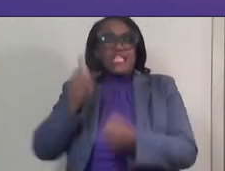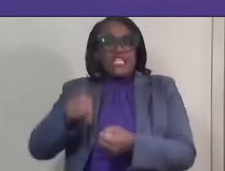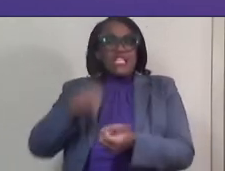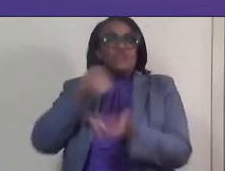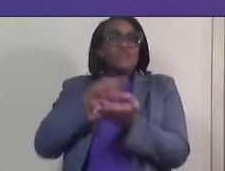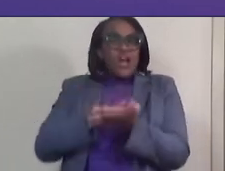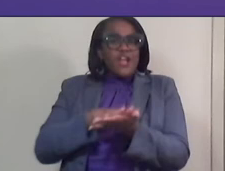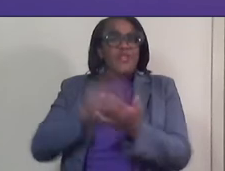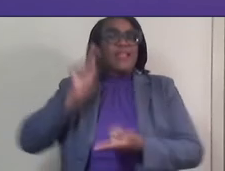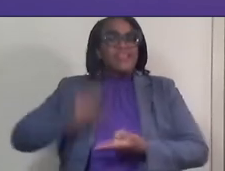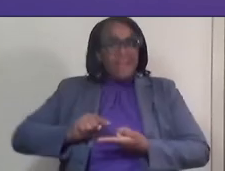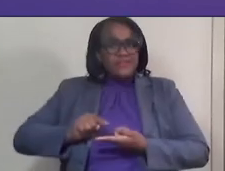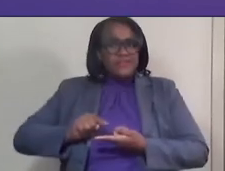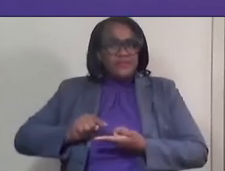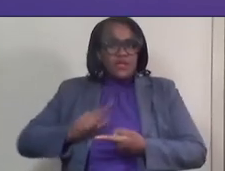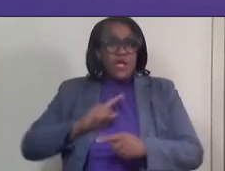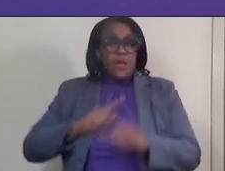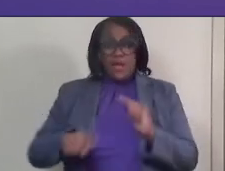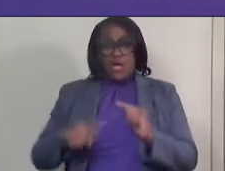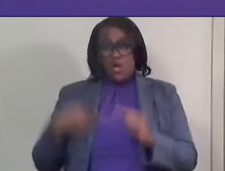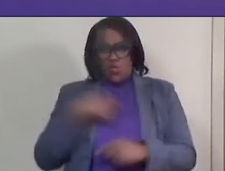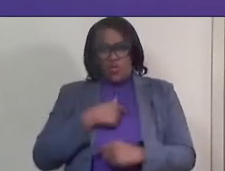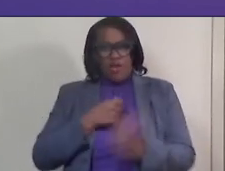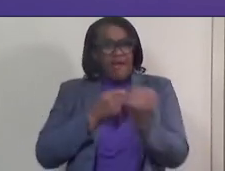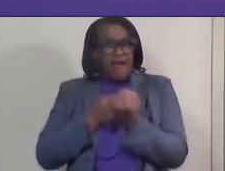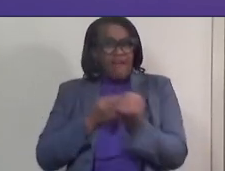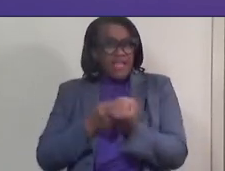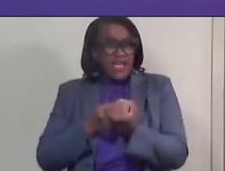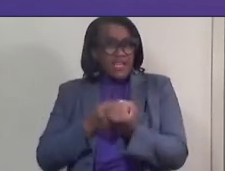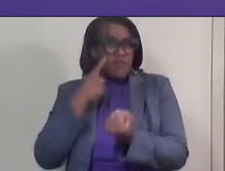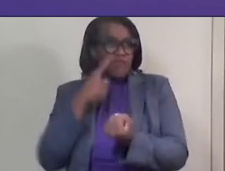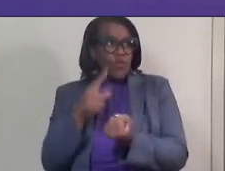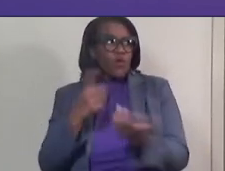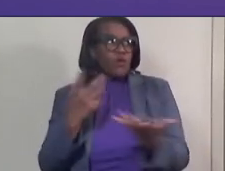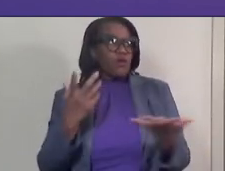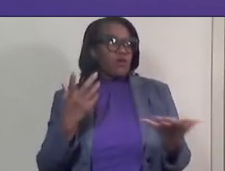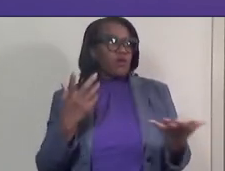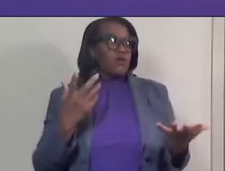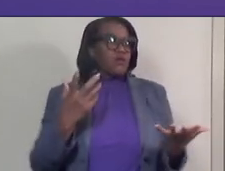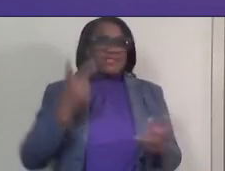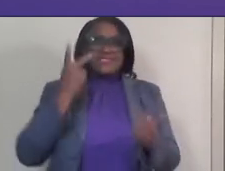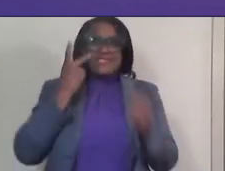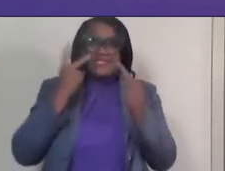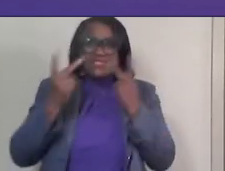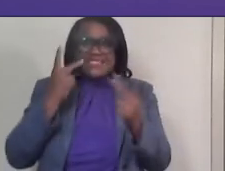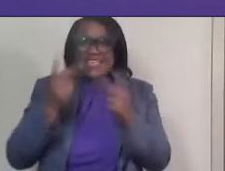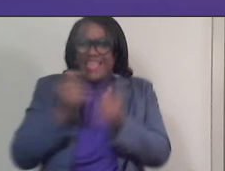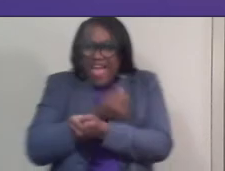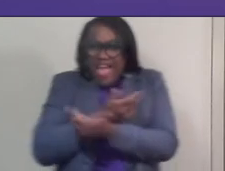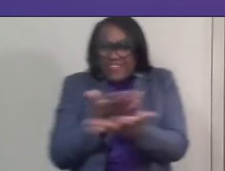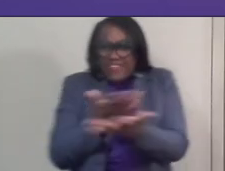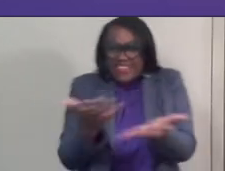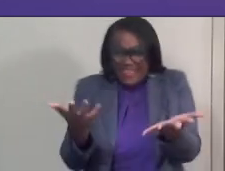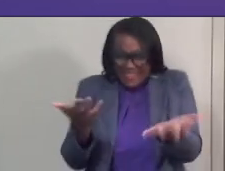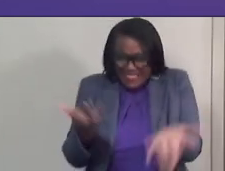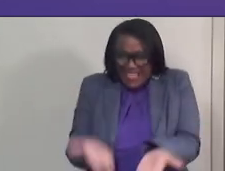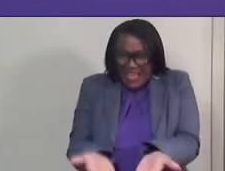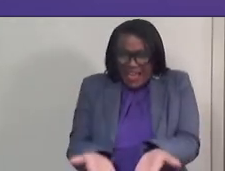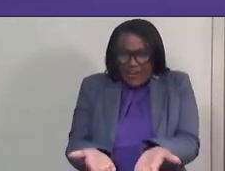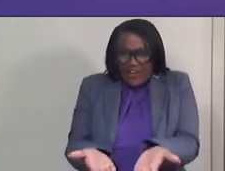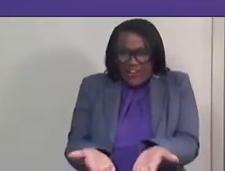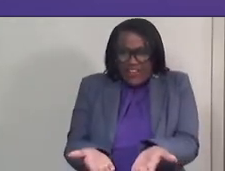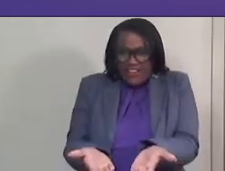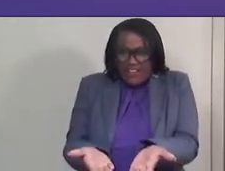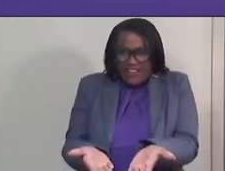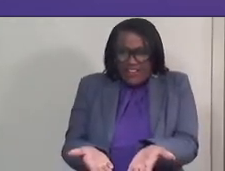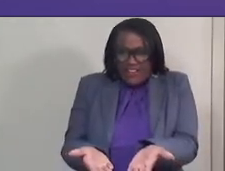less, but I think right. What we are advocating for is to see all that lies in your documentation.